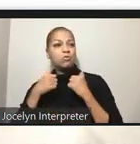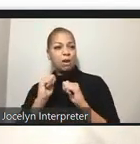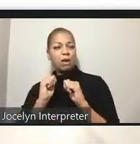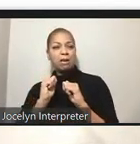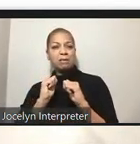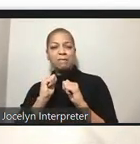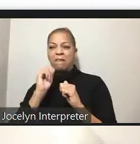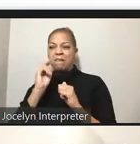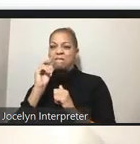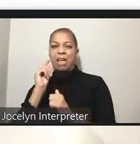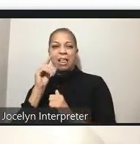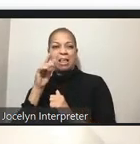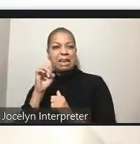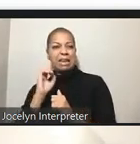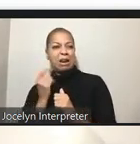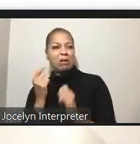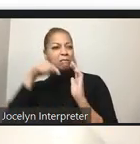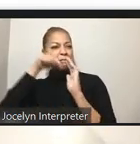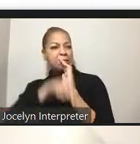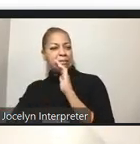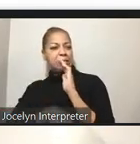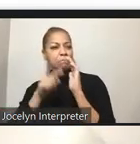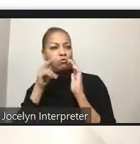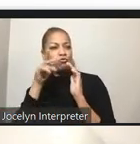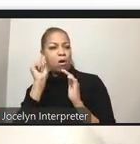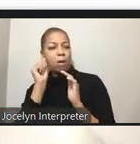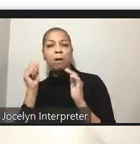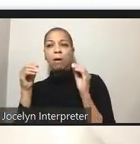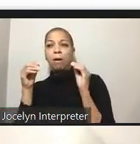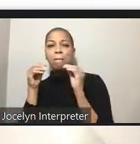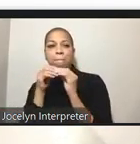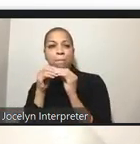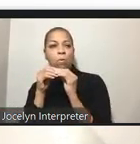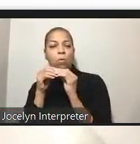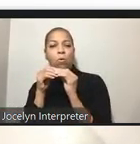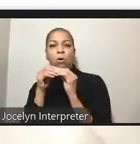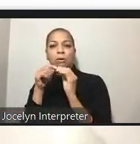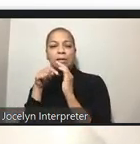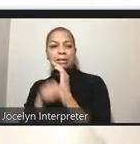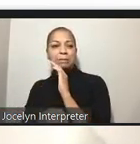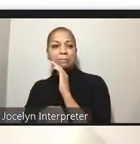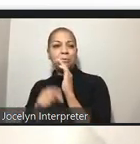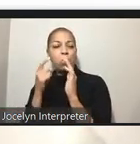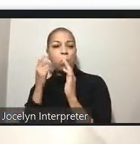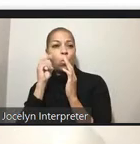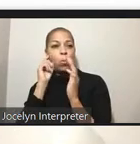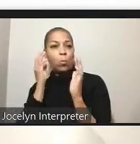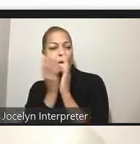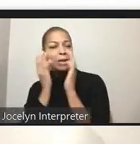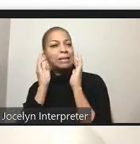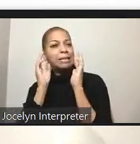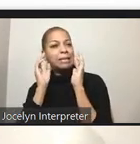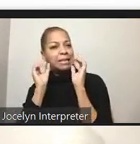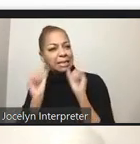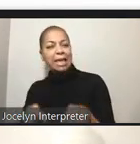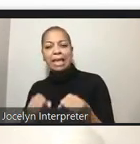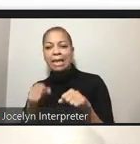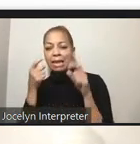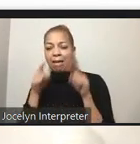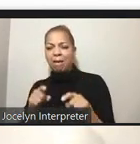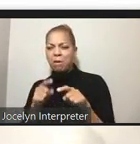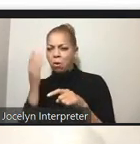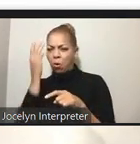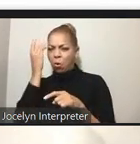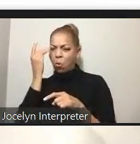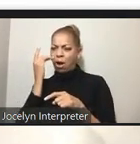a deeper, more empathetic witnessing can occur. Why is this important? Because